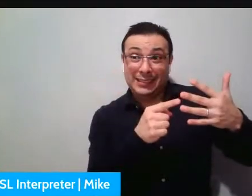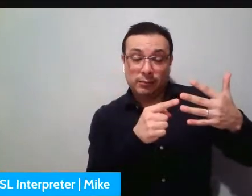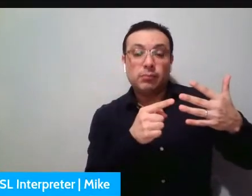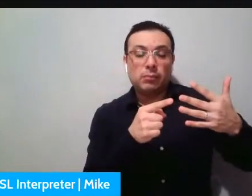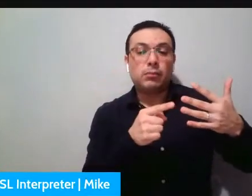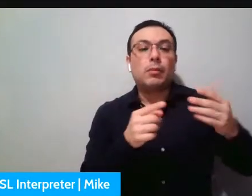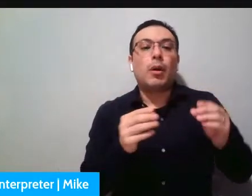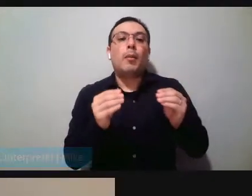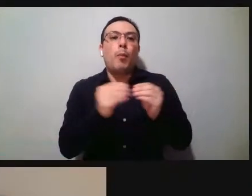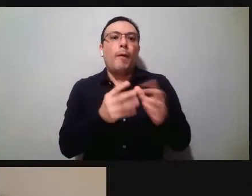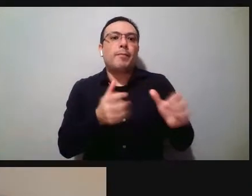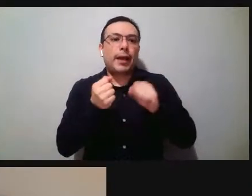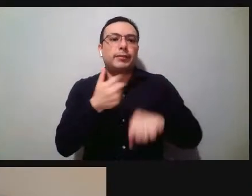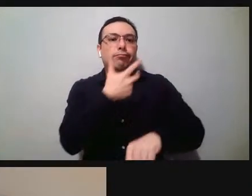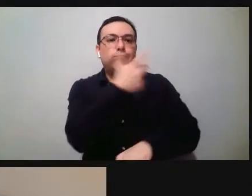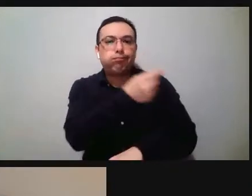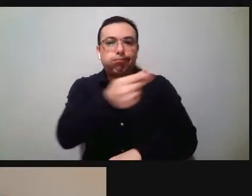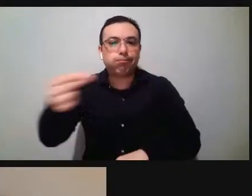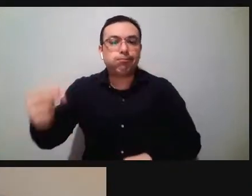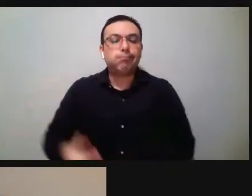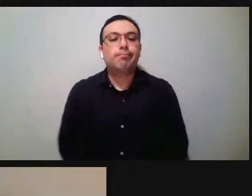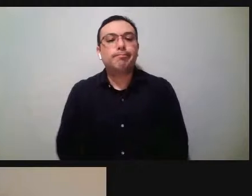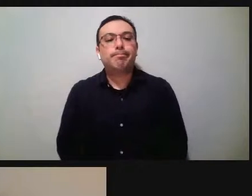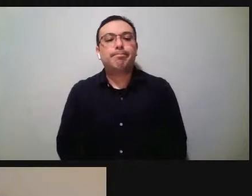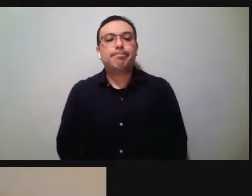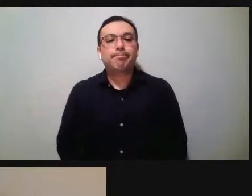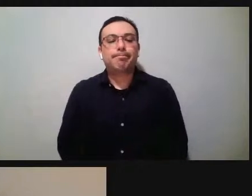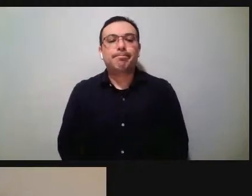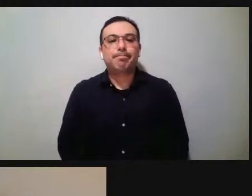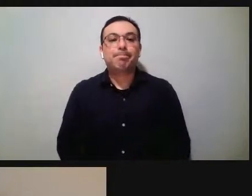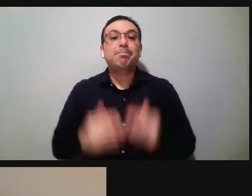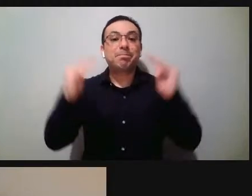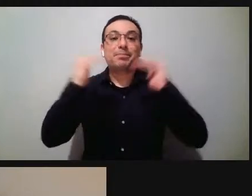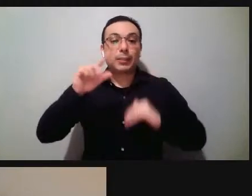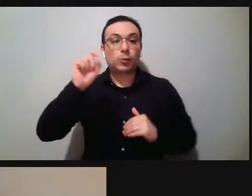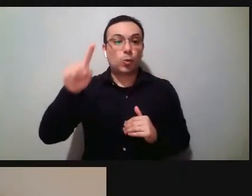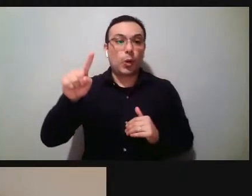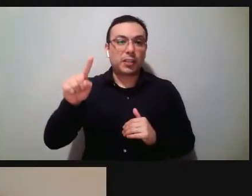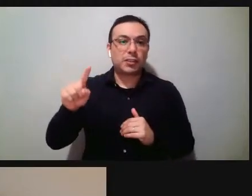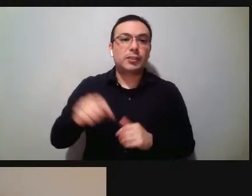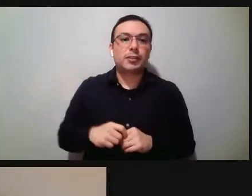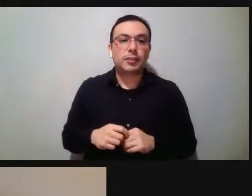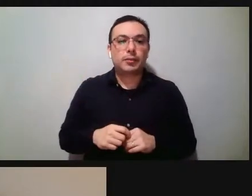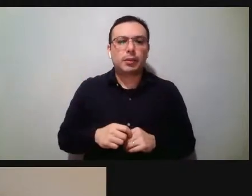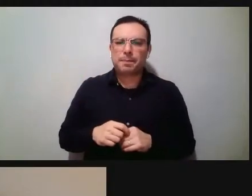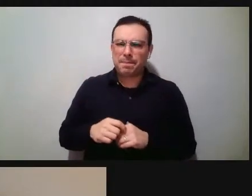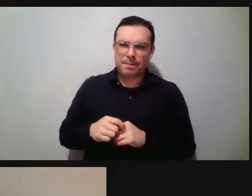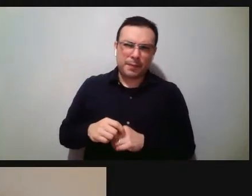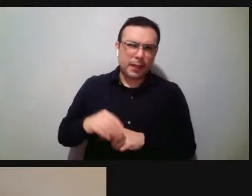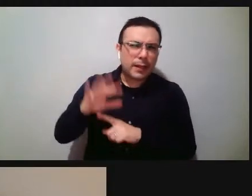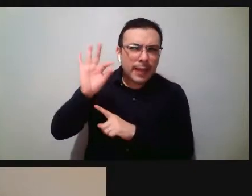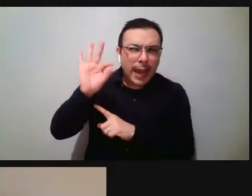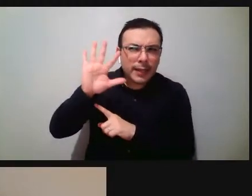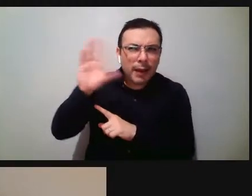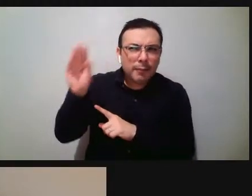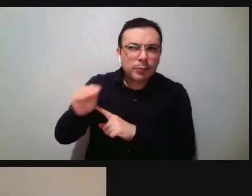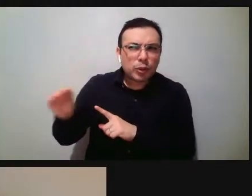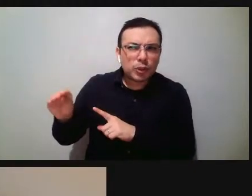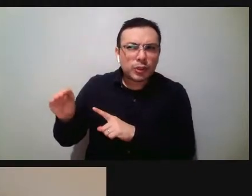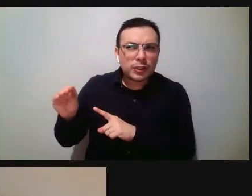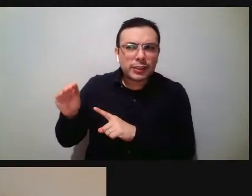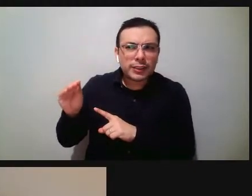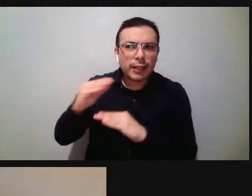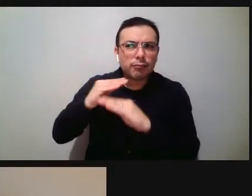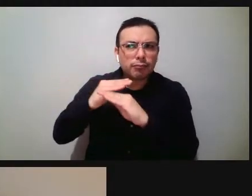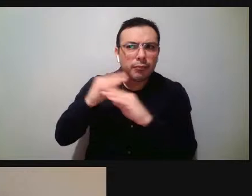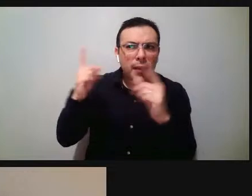you. Next question. Does 95% effective mean that there's a 5% chance you'll be